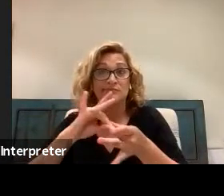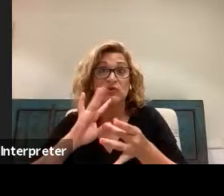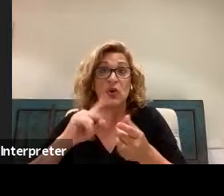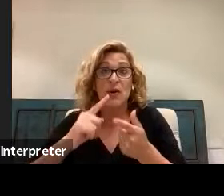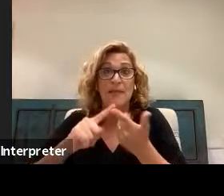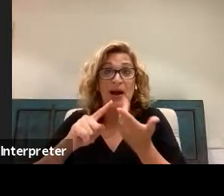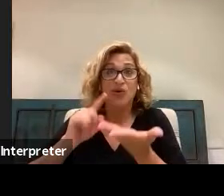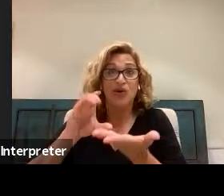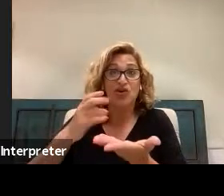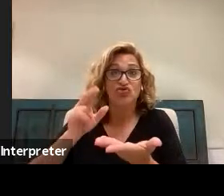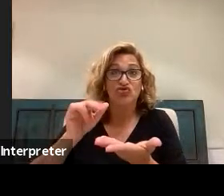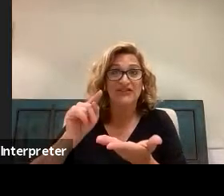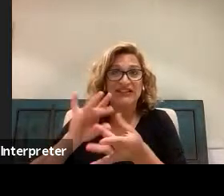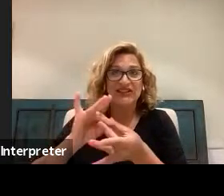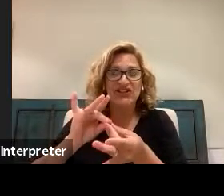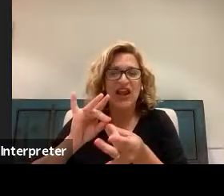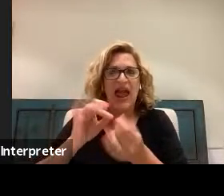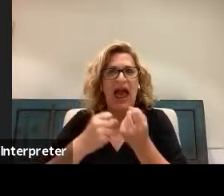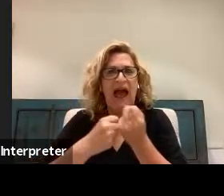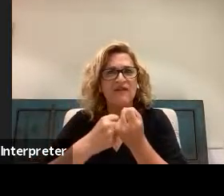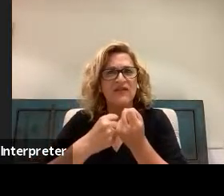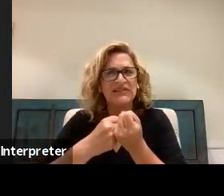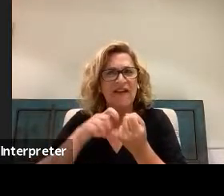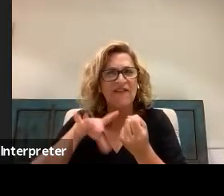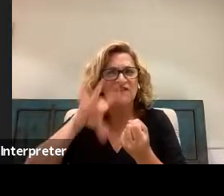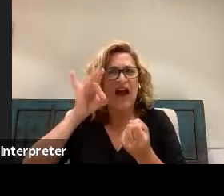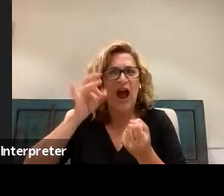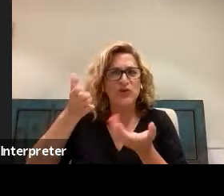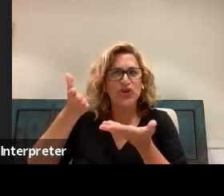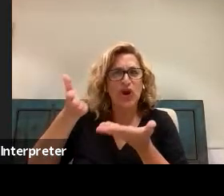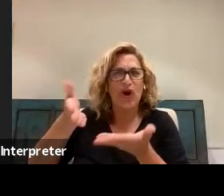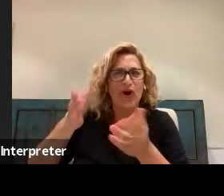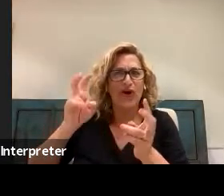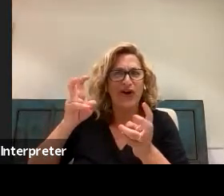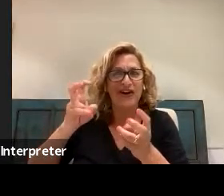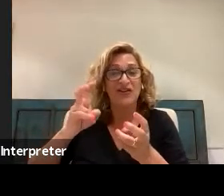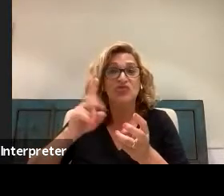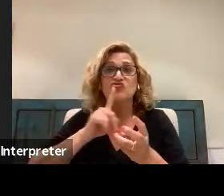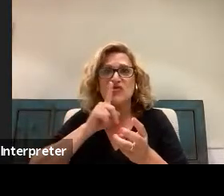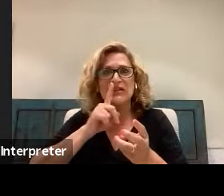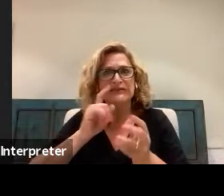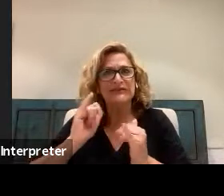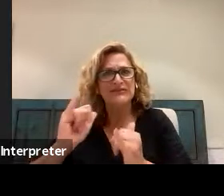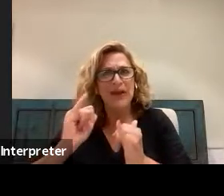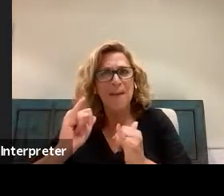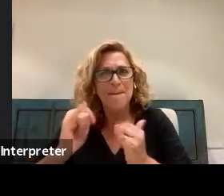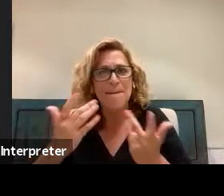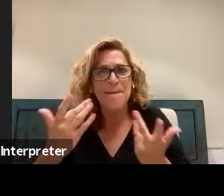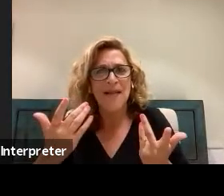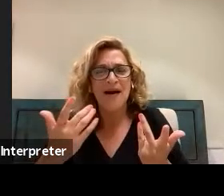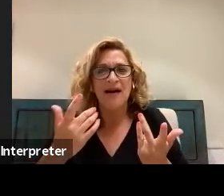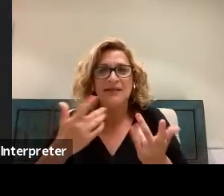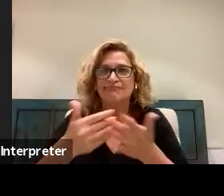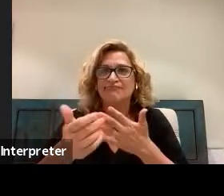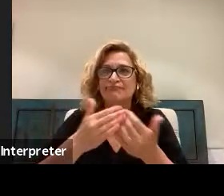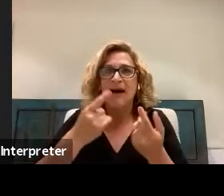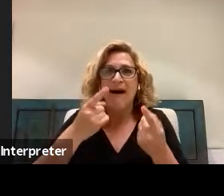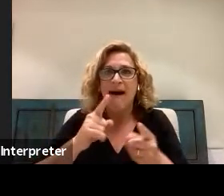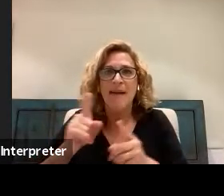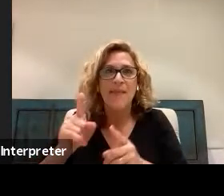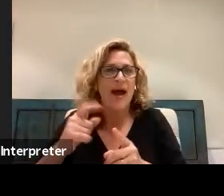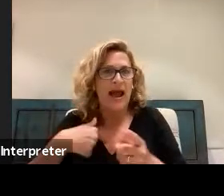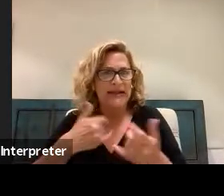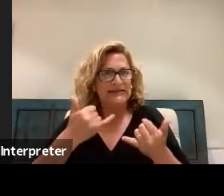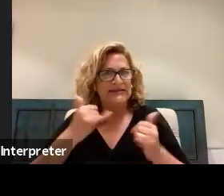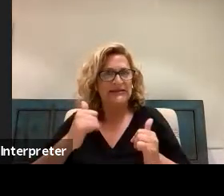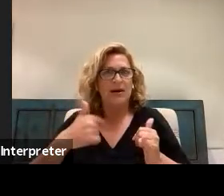her. And I think for all of us that might have been the case, and definitely for me too. Like I was like, oh yeah, and despite of everything, like I can just be